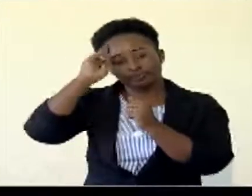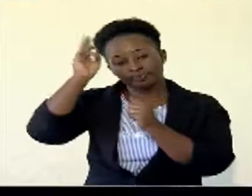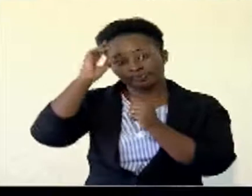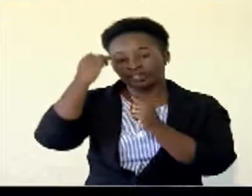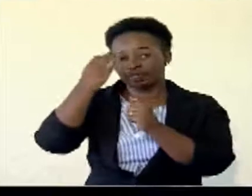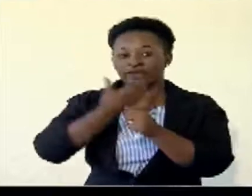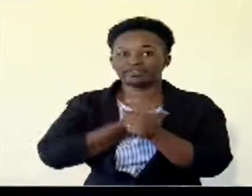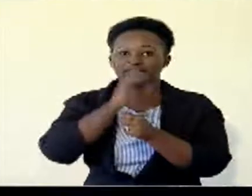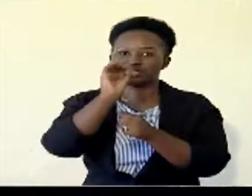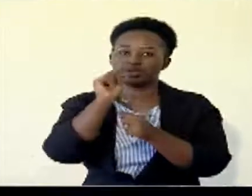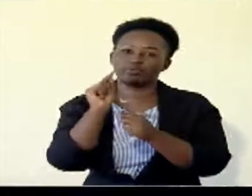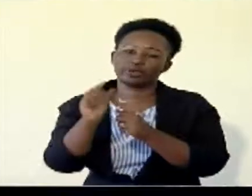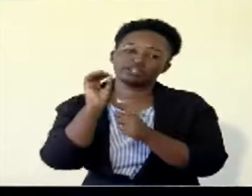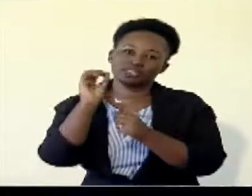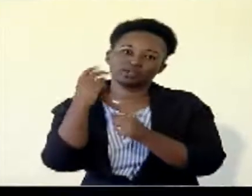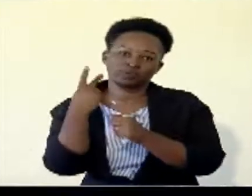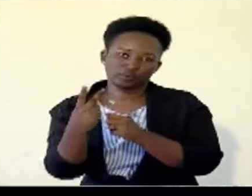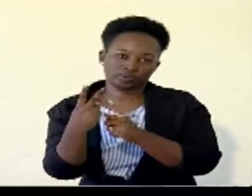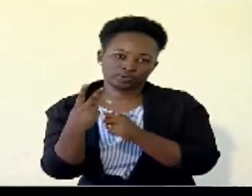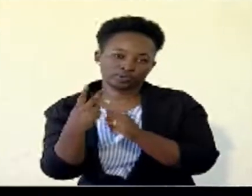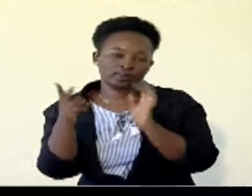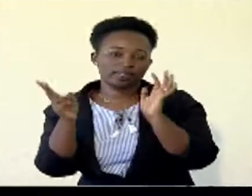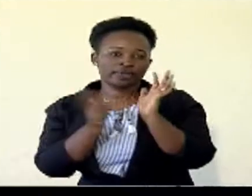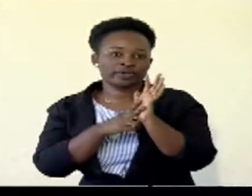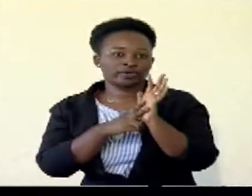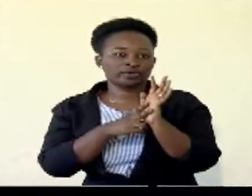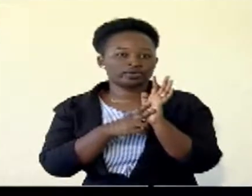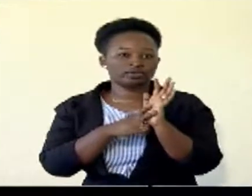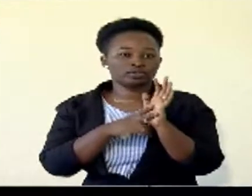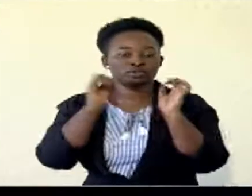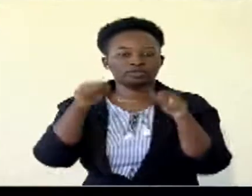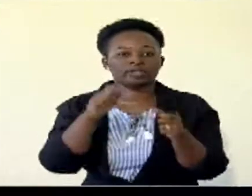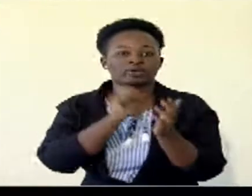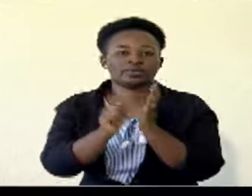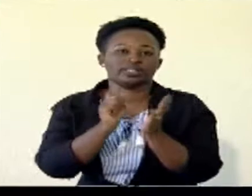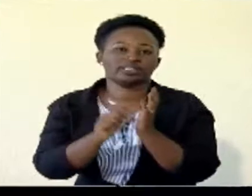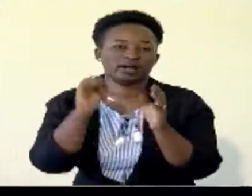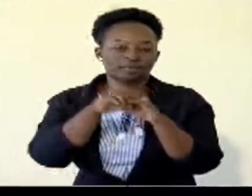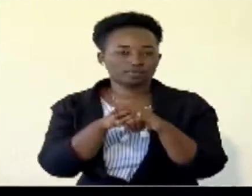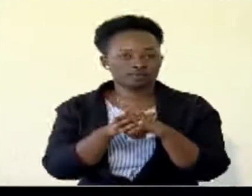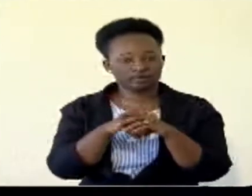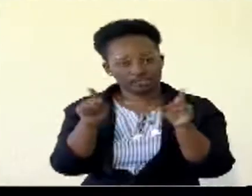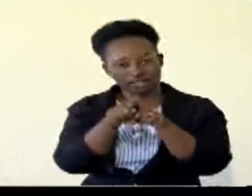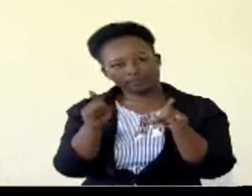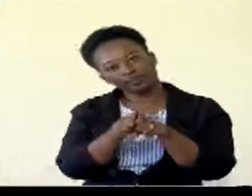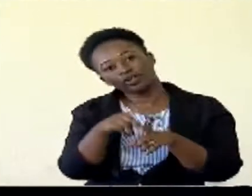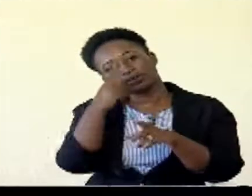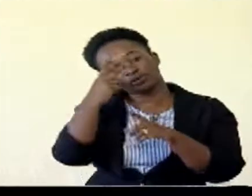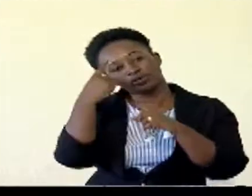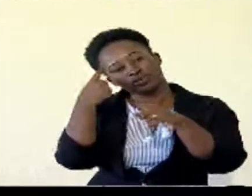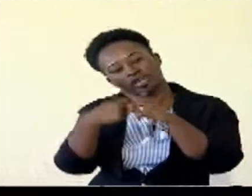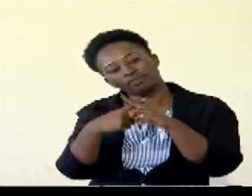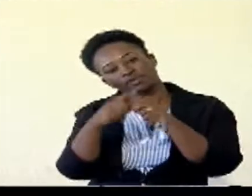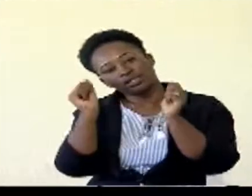have 0.02, this I can write in standard form, which is the same as 2